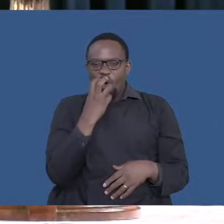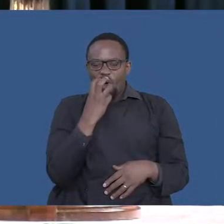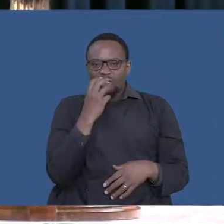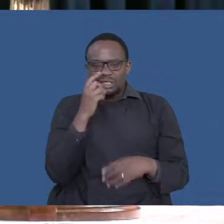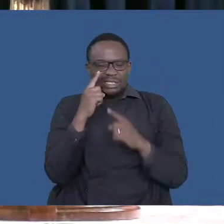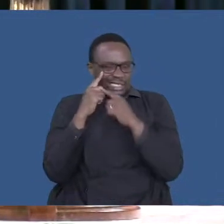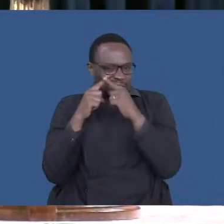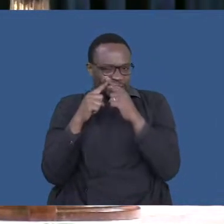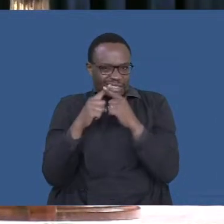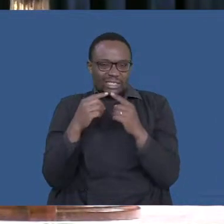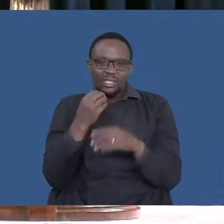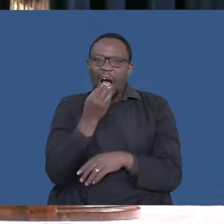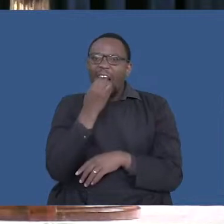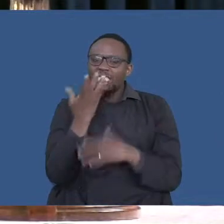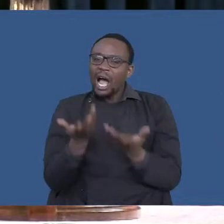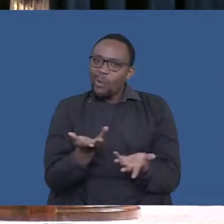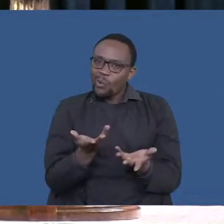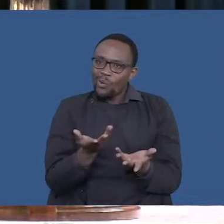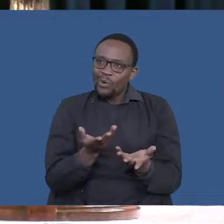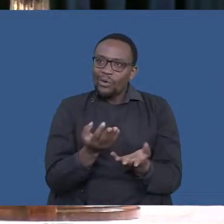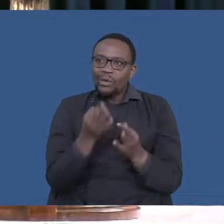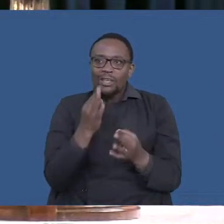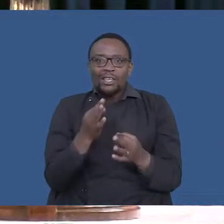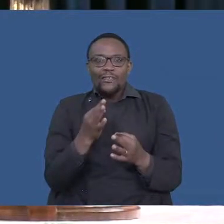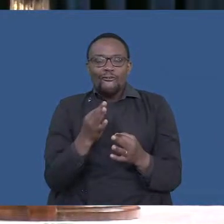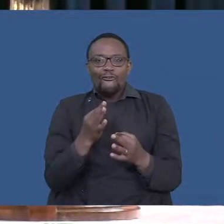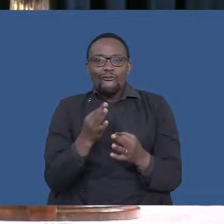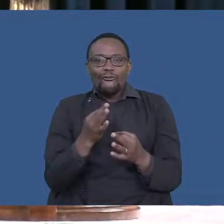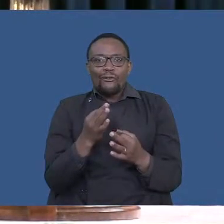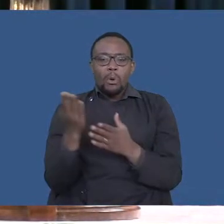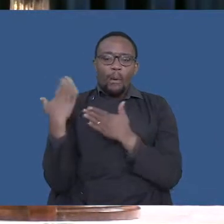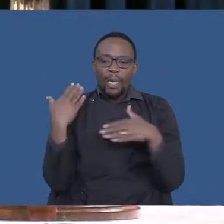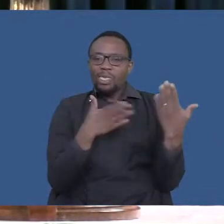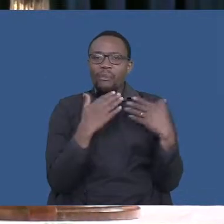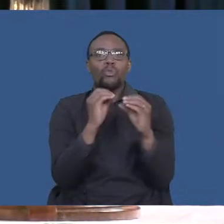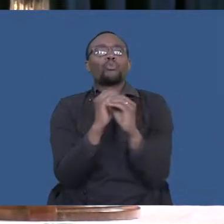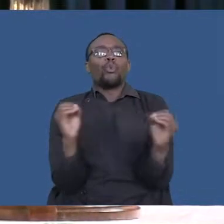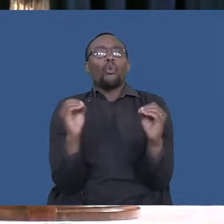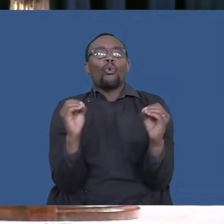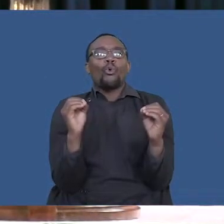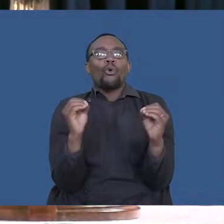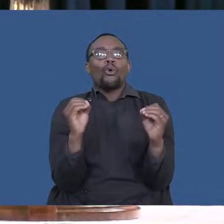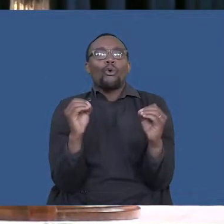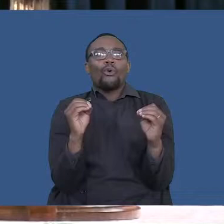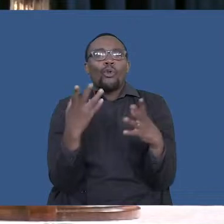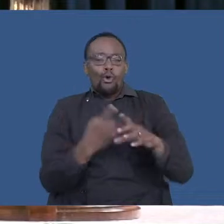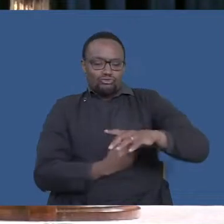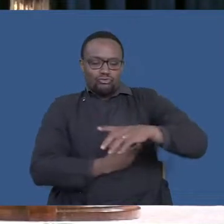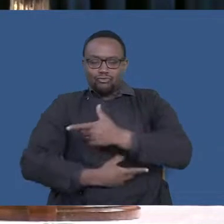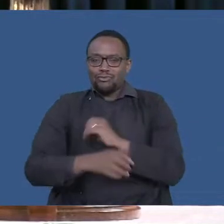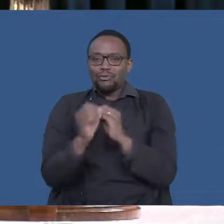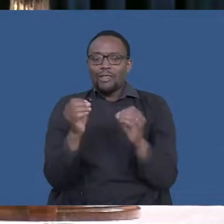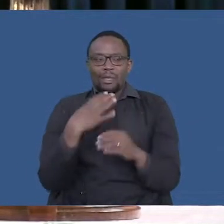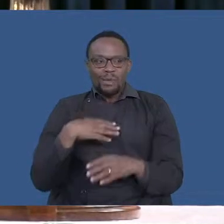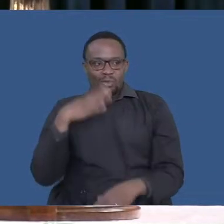you know? If you stop using, if you stop bathing or stop using a perfume, people will